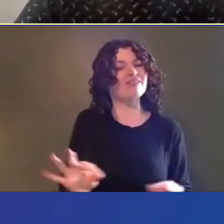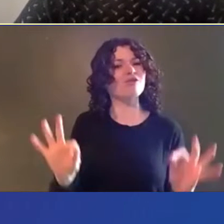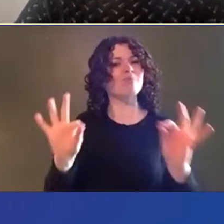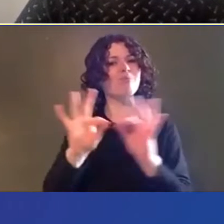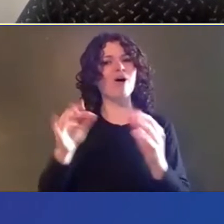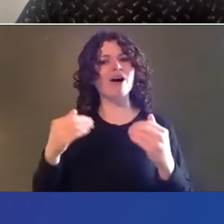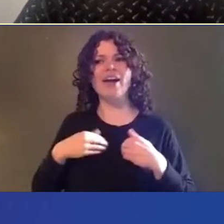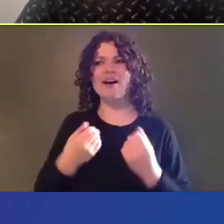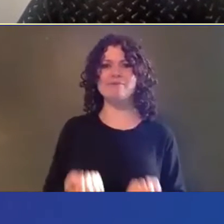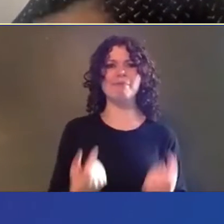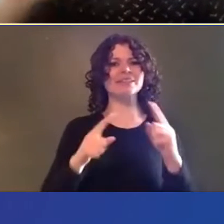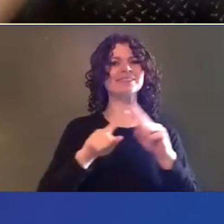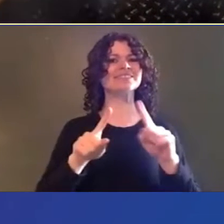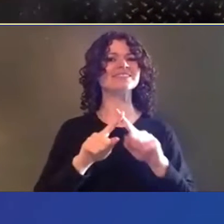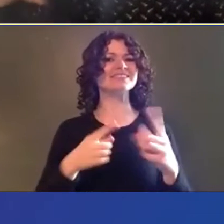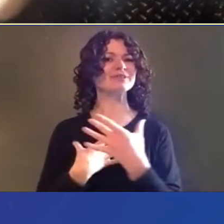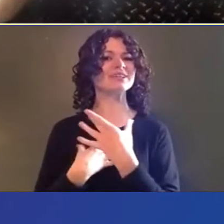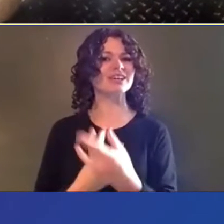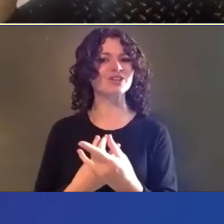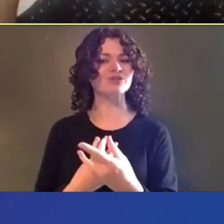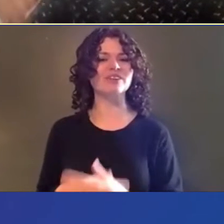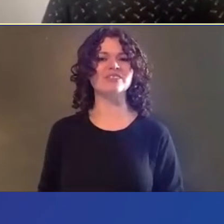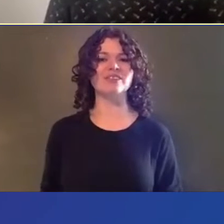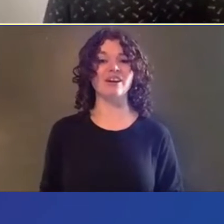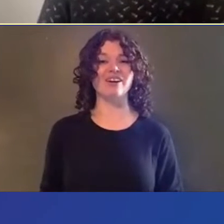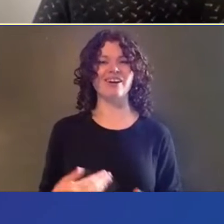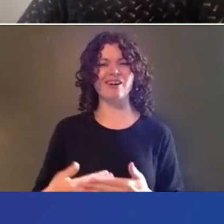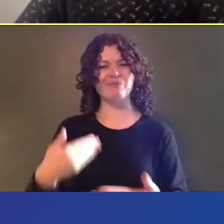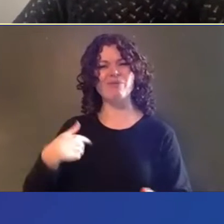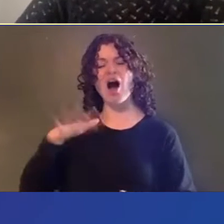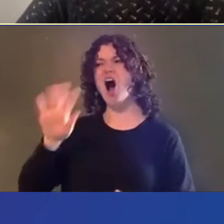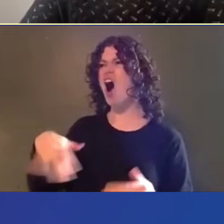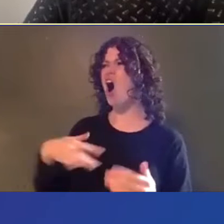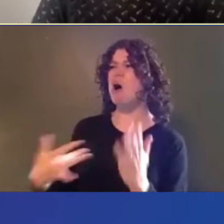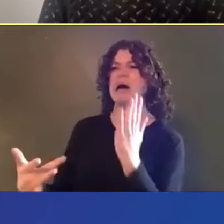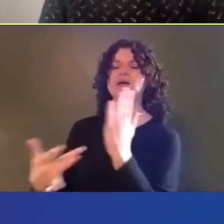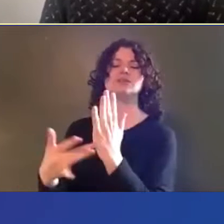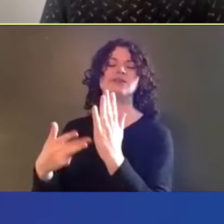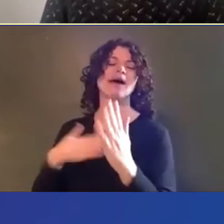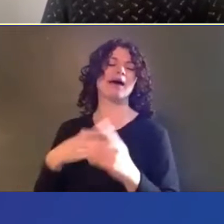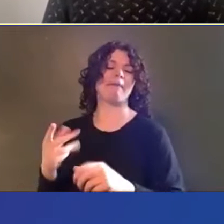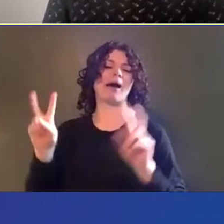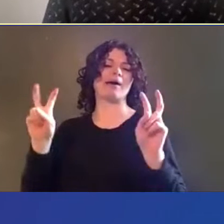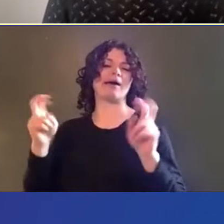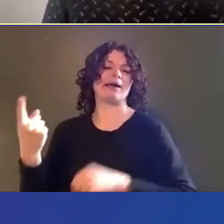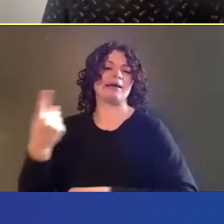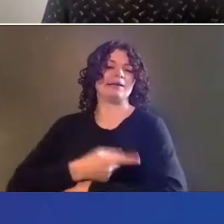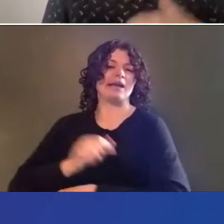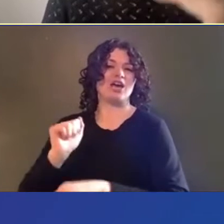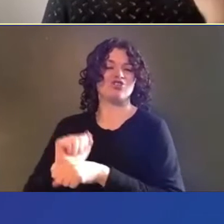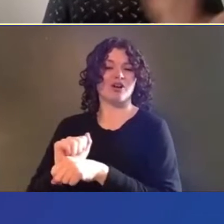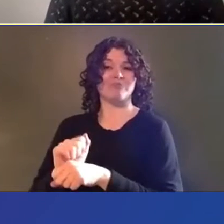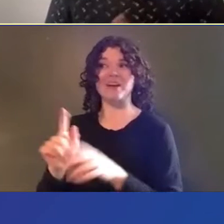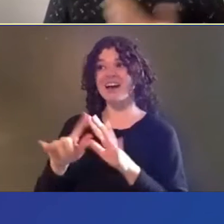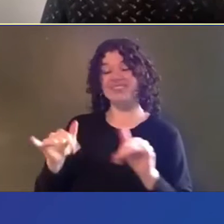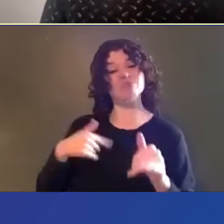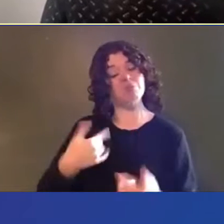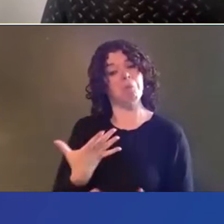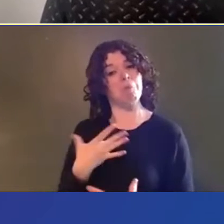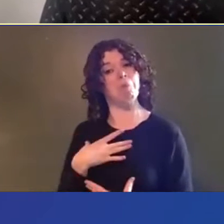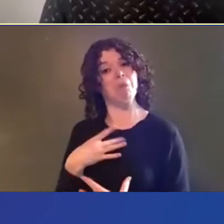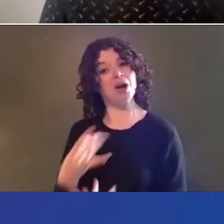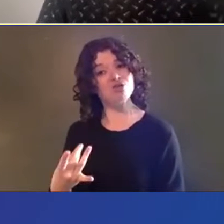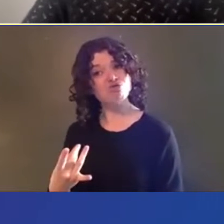had even though I say, oh, technology was my day job, I chose something that I was, interested in. It involved working